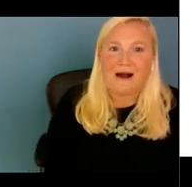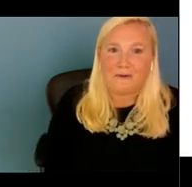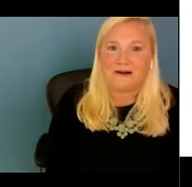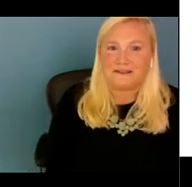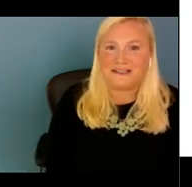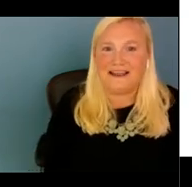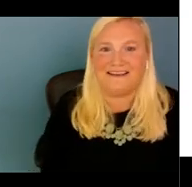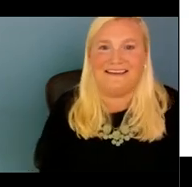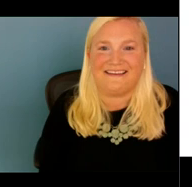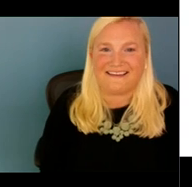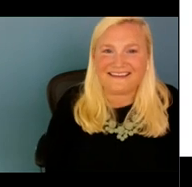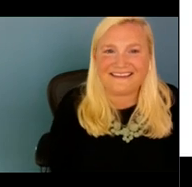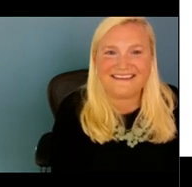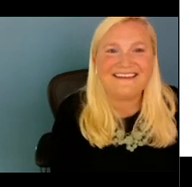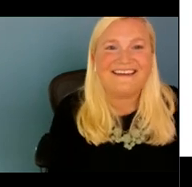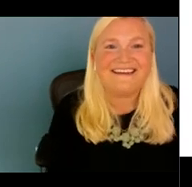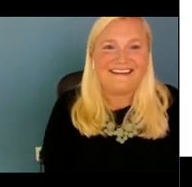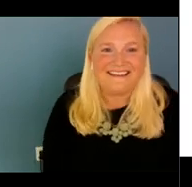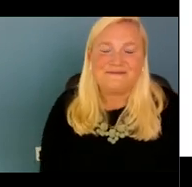for hours.